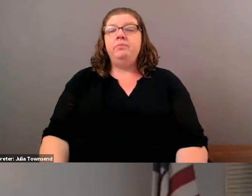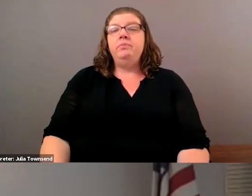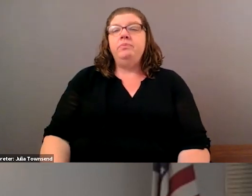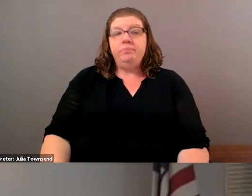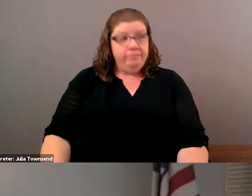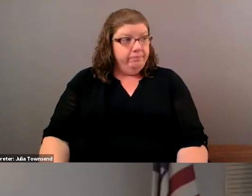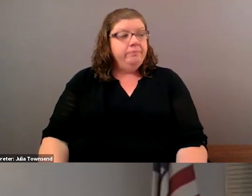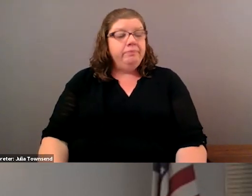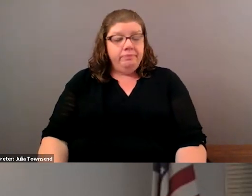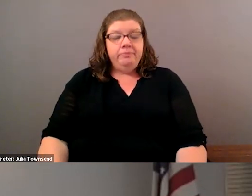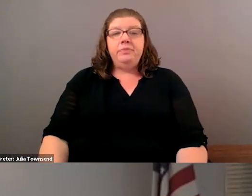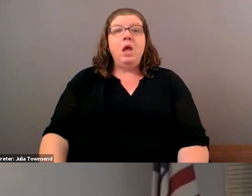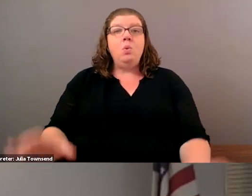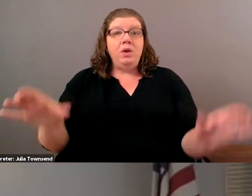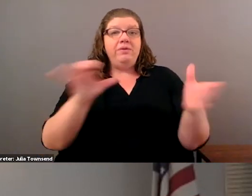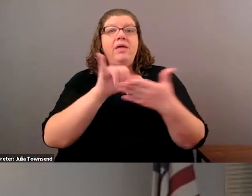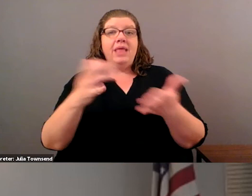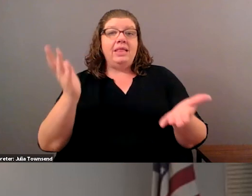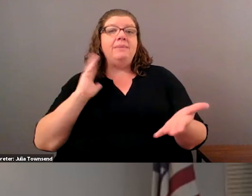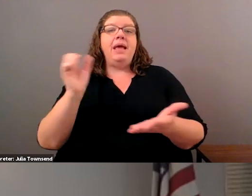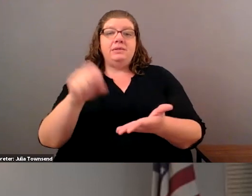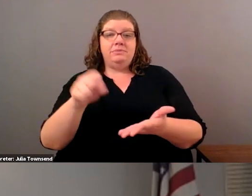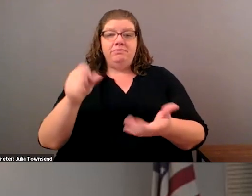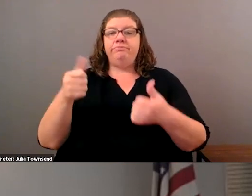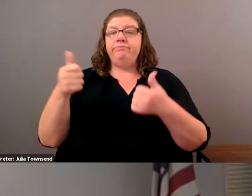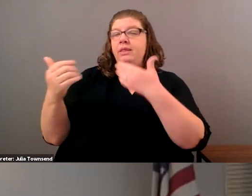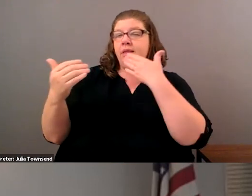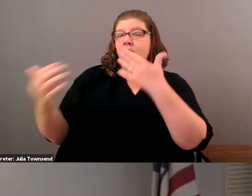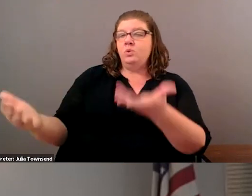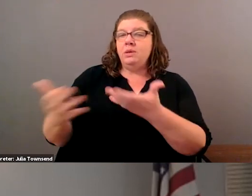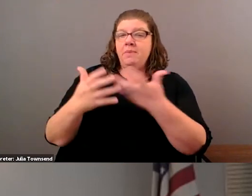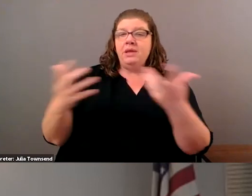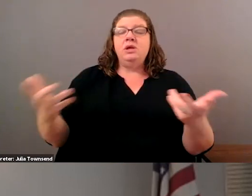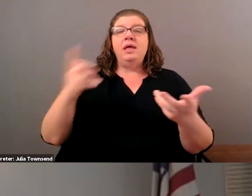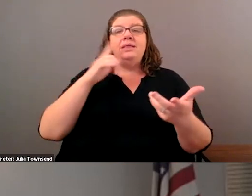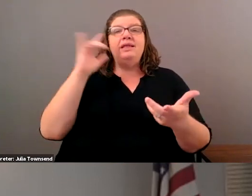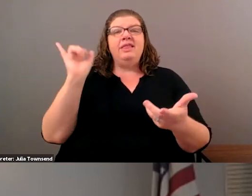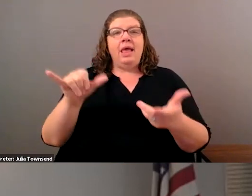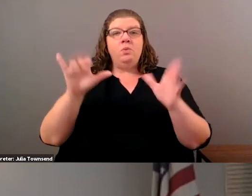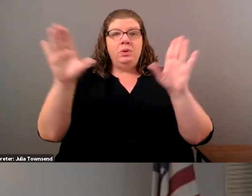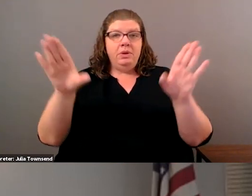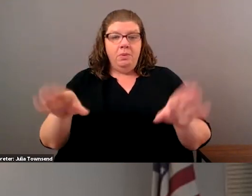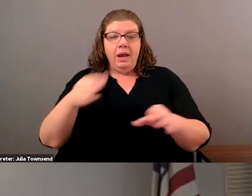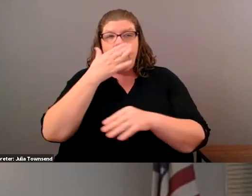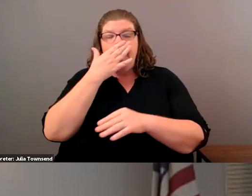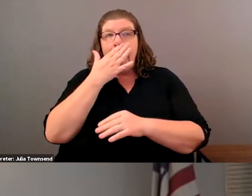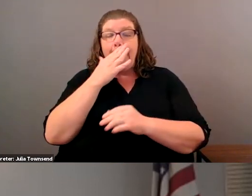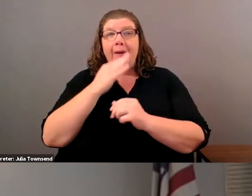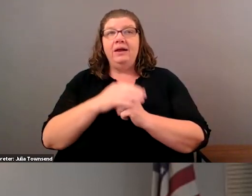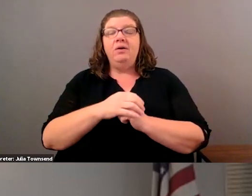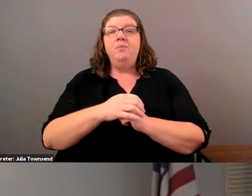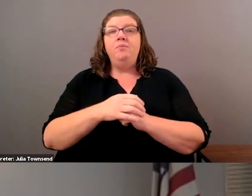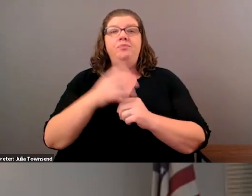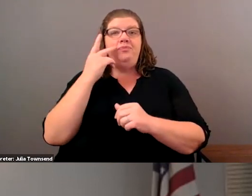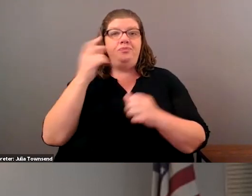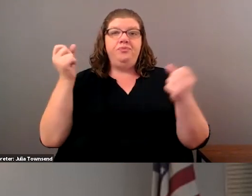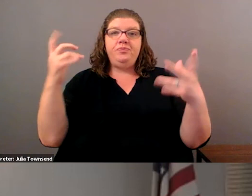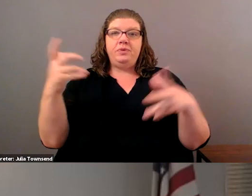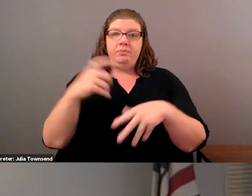so much. And we have done that in the past. Right. So I think that would be really great. And as you've seen many